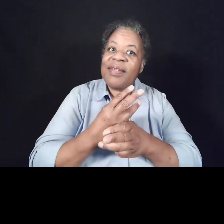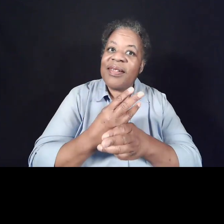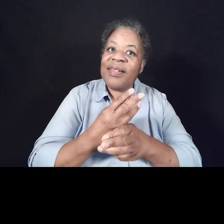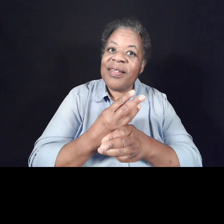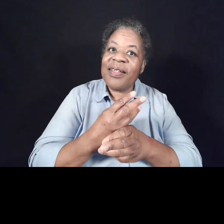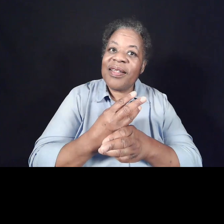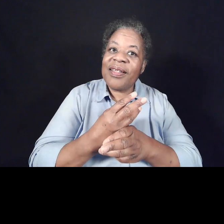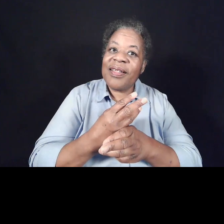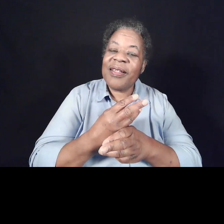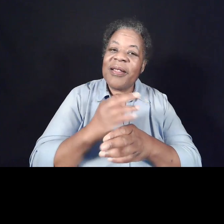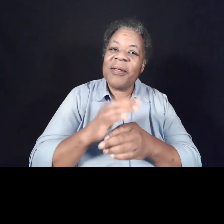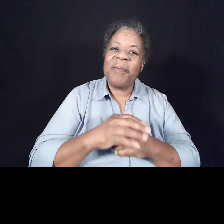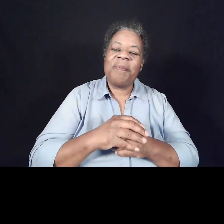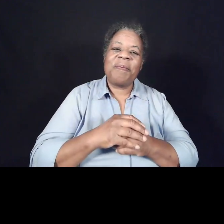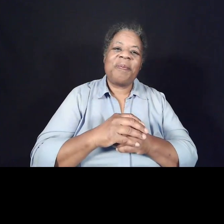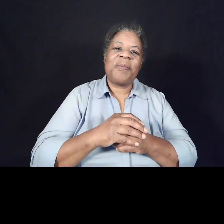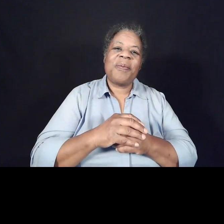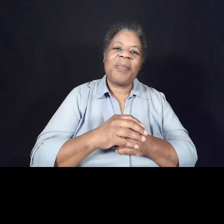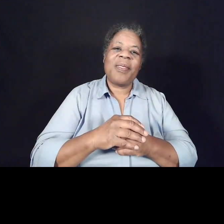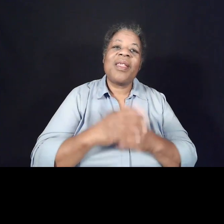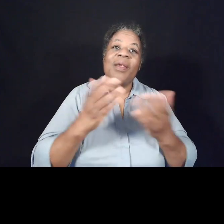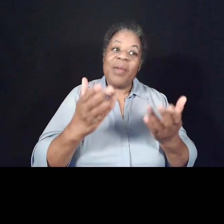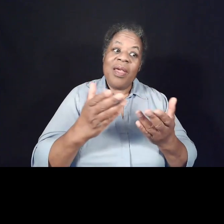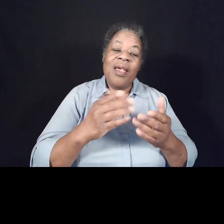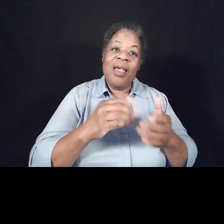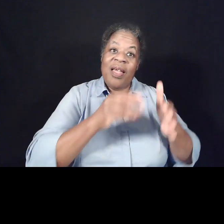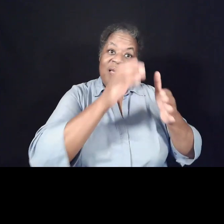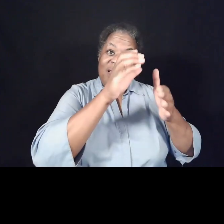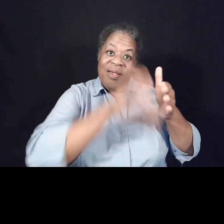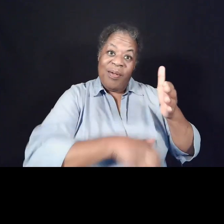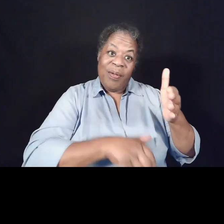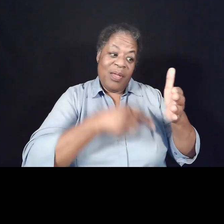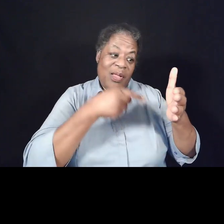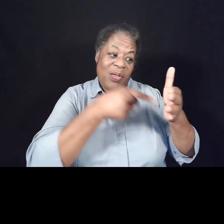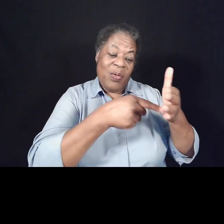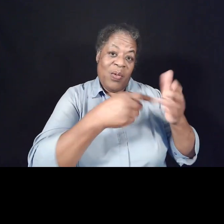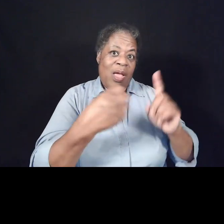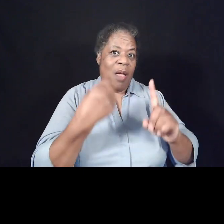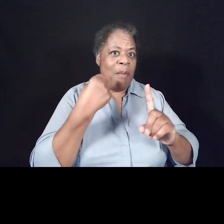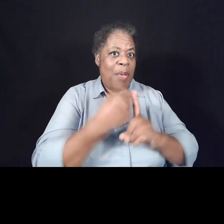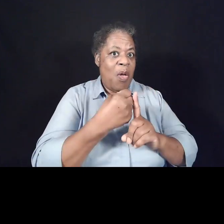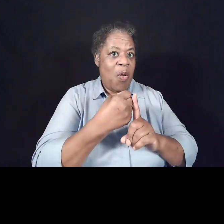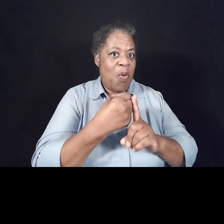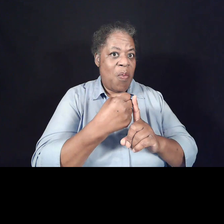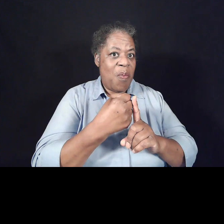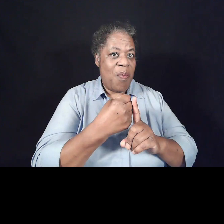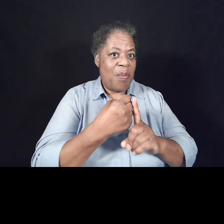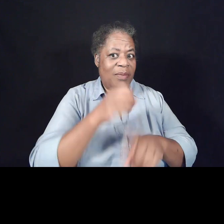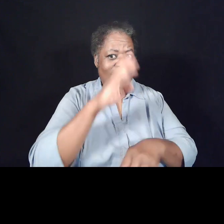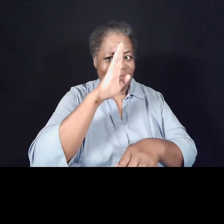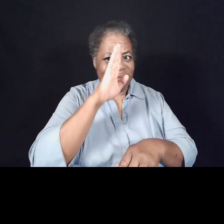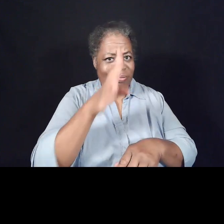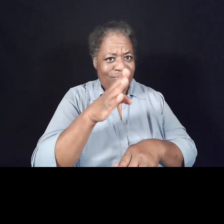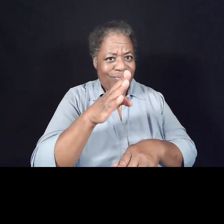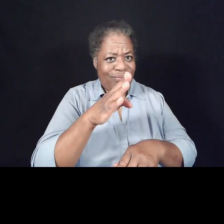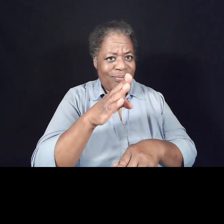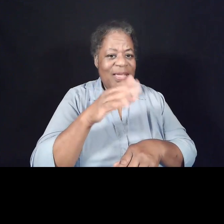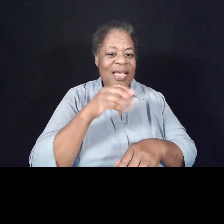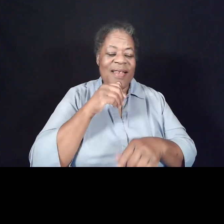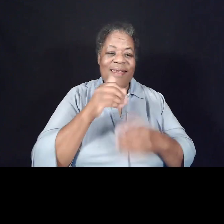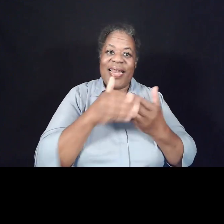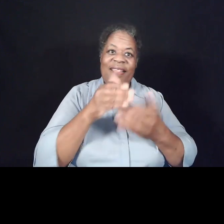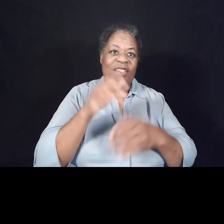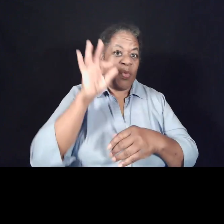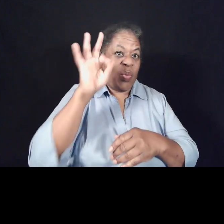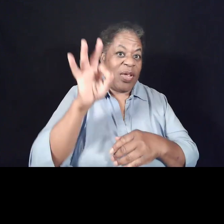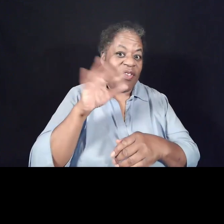Well, like I said, it's a pretty hard-hitting message. It is not an easy text to preach or to hear, I